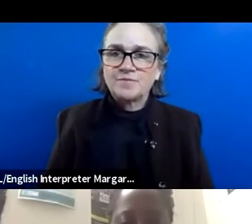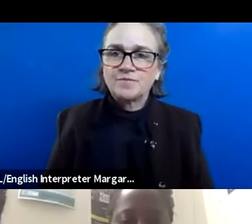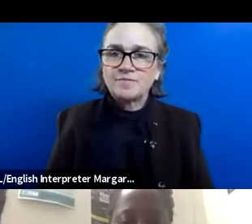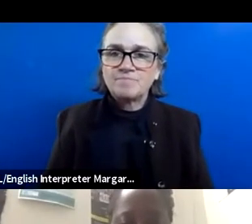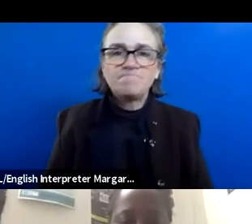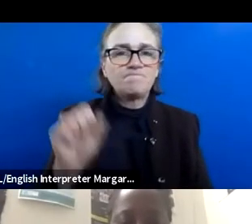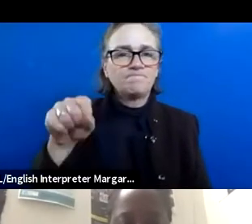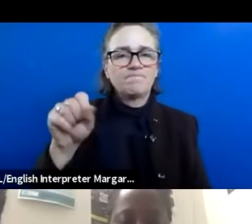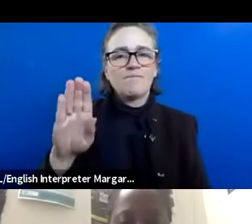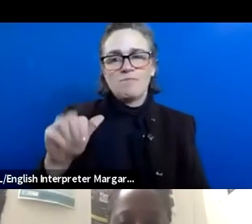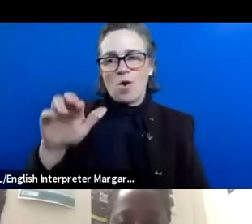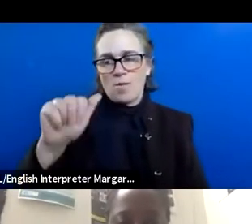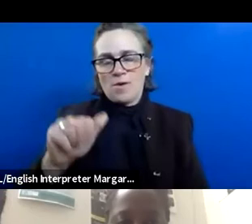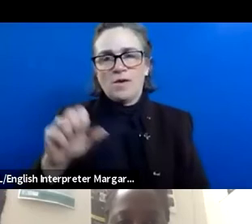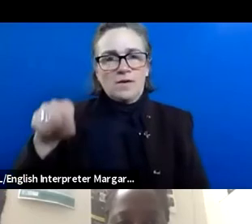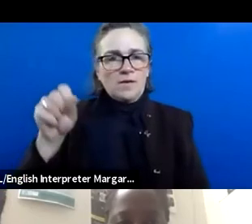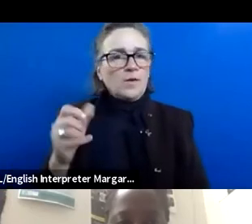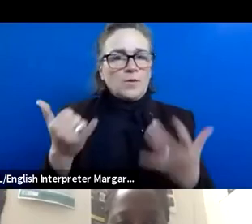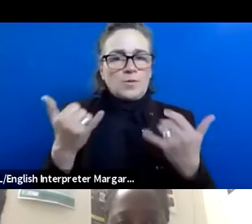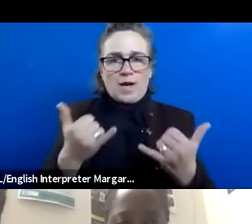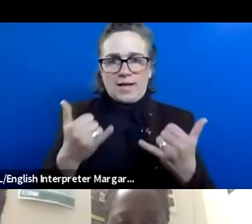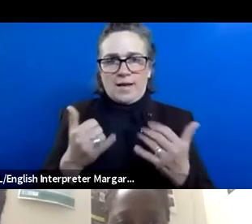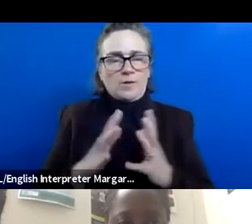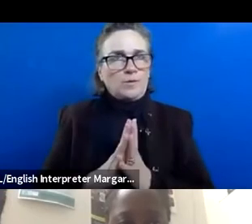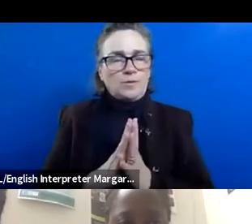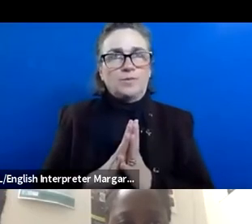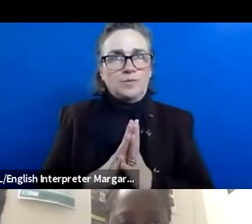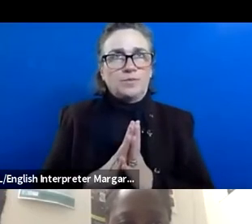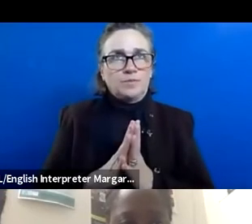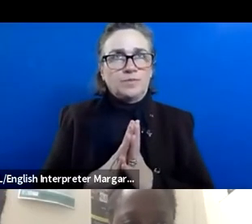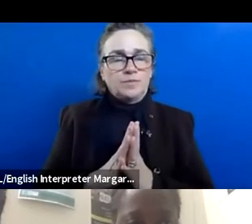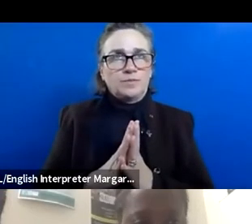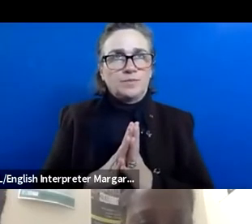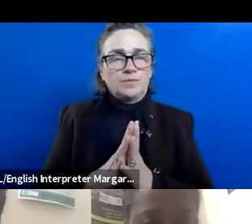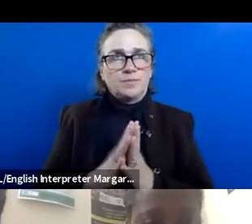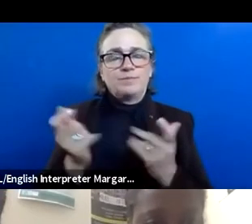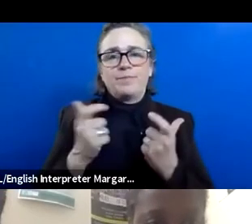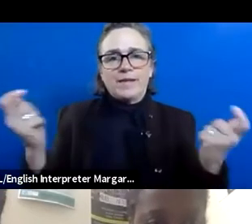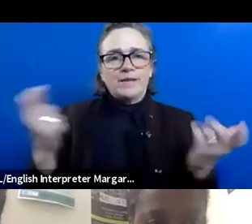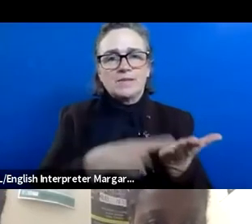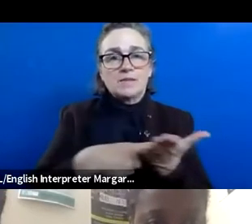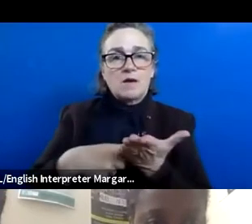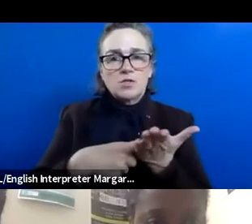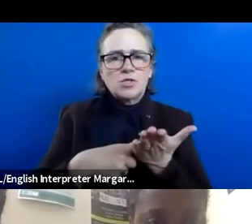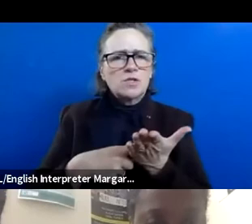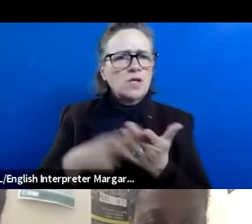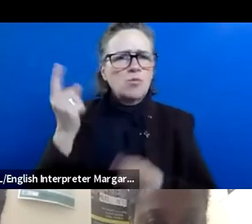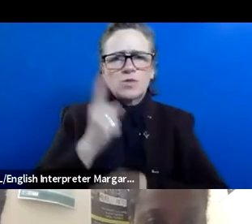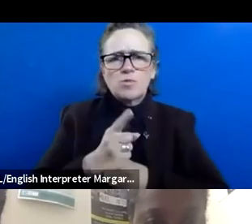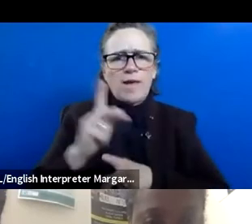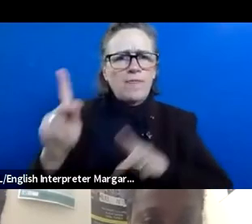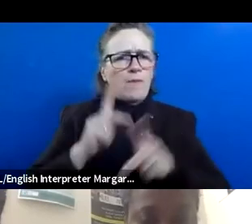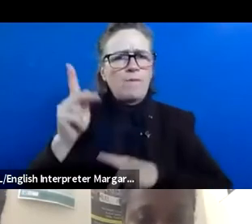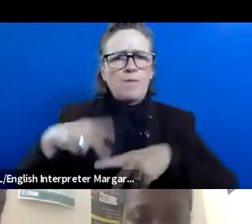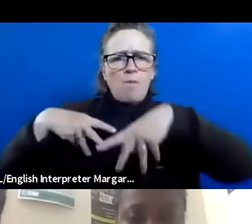within movement spaces right now. I think it was right that people rallied to defeat Donald Trump. I mean, it was a